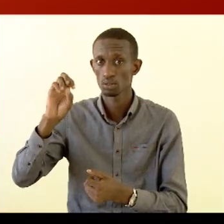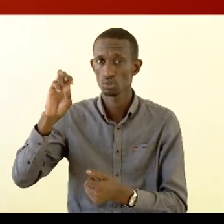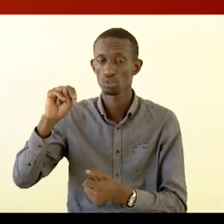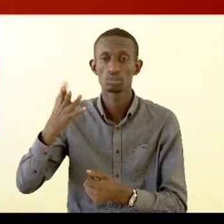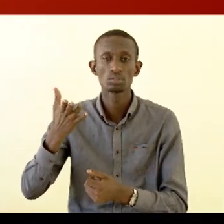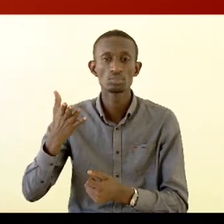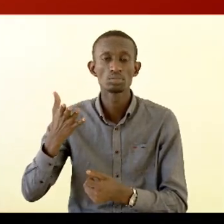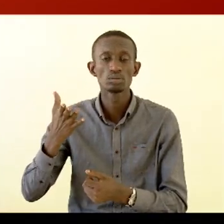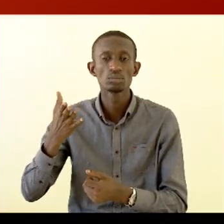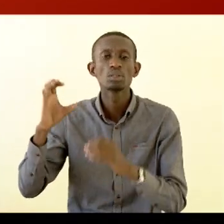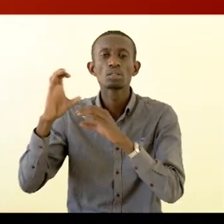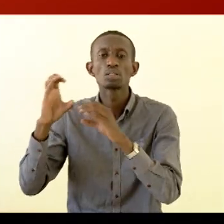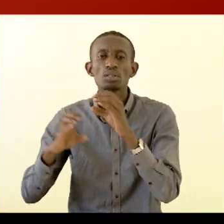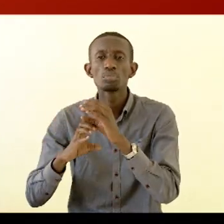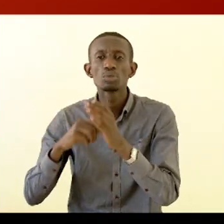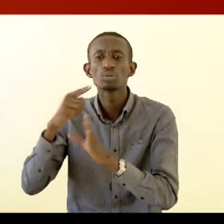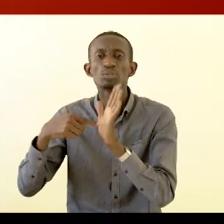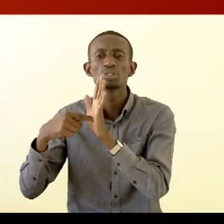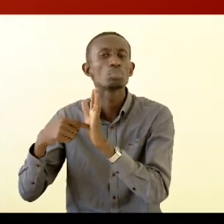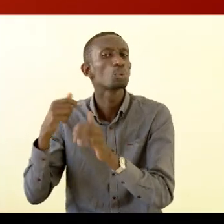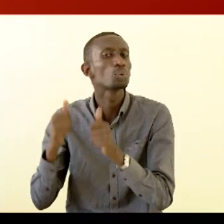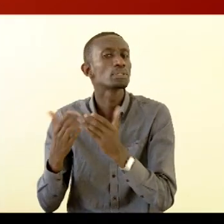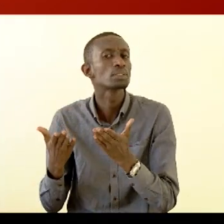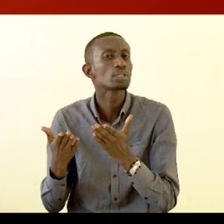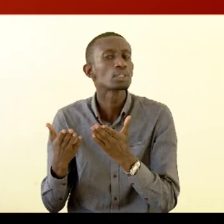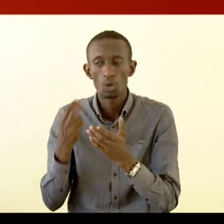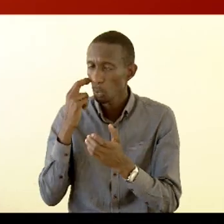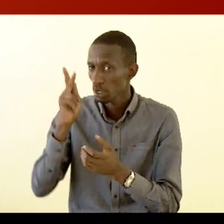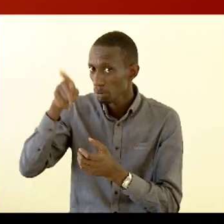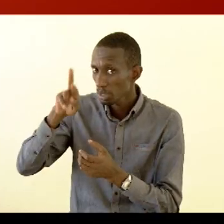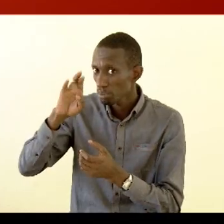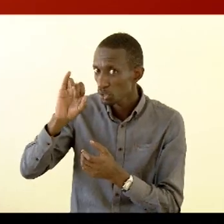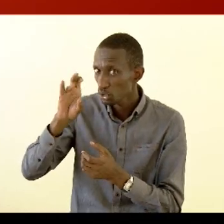Don't look on your periodic tables, please. Don't use them.